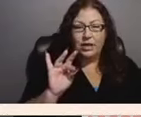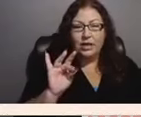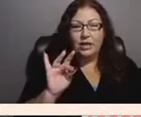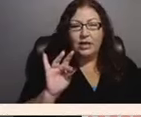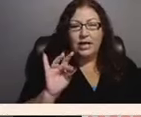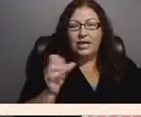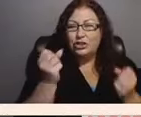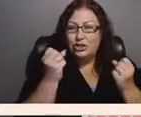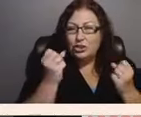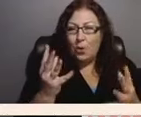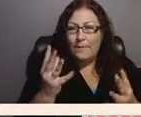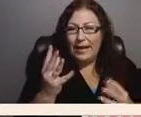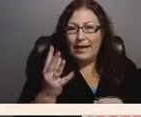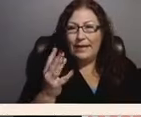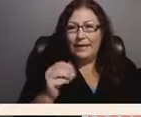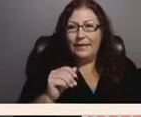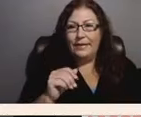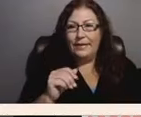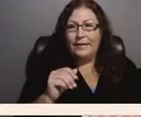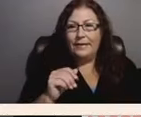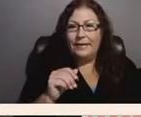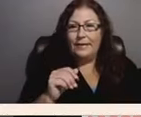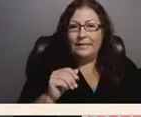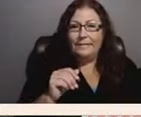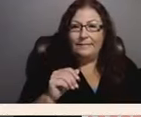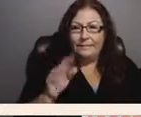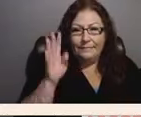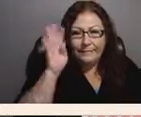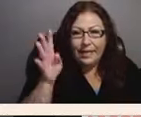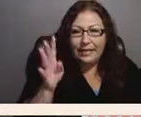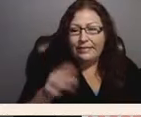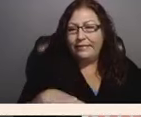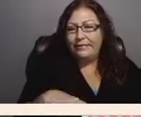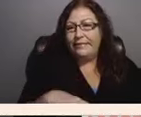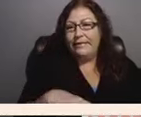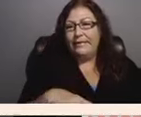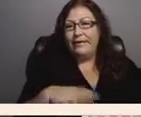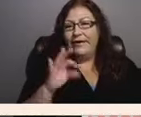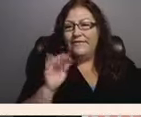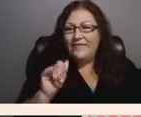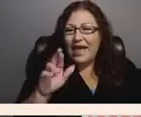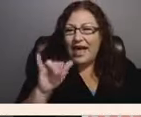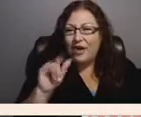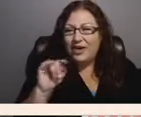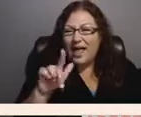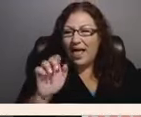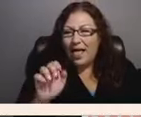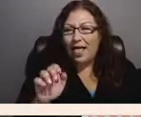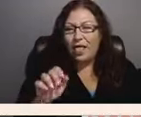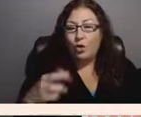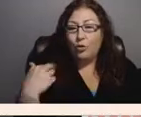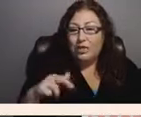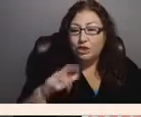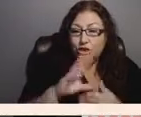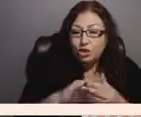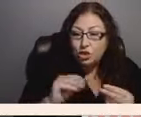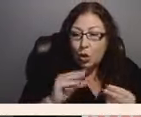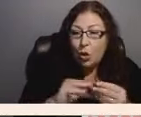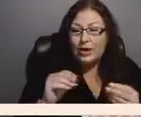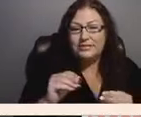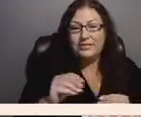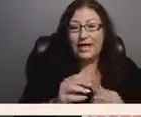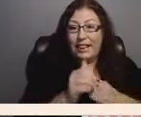myths, fairy tales, and our religious stories, leaders. As